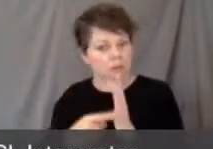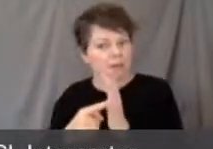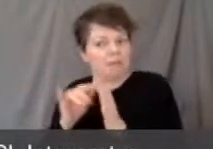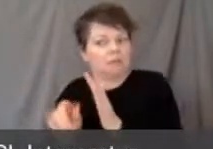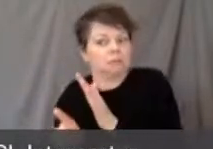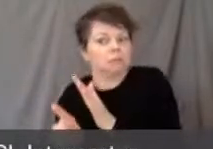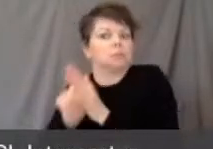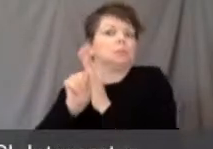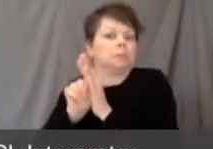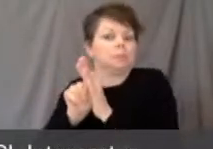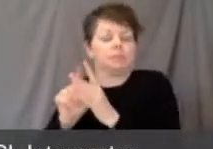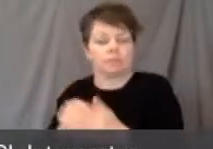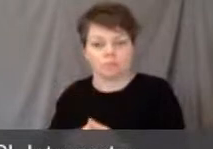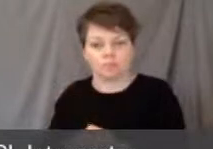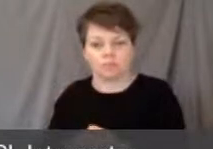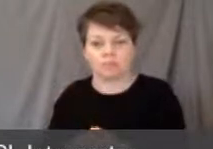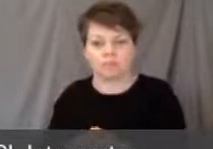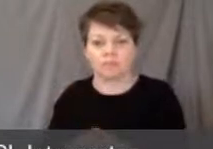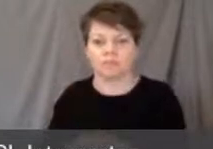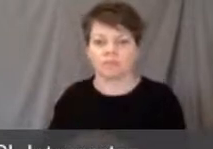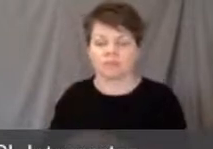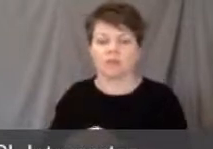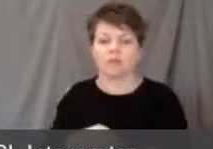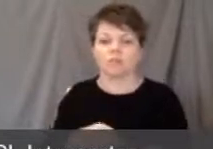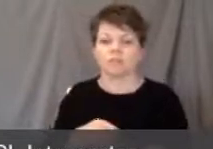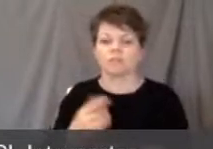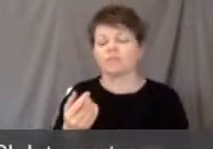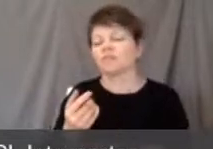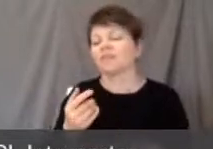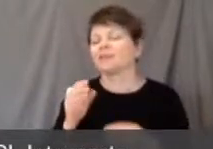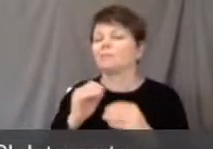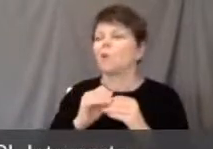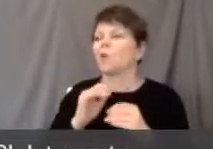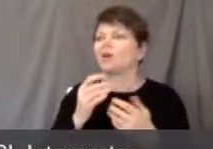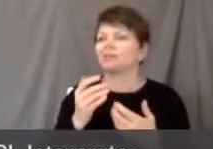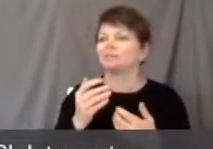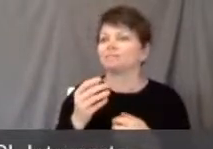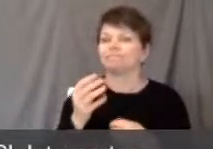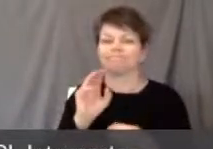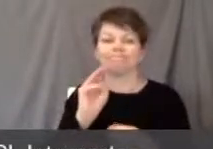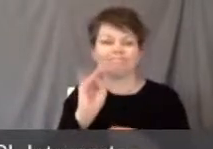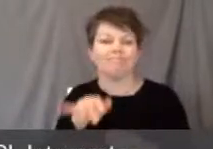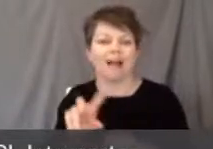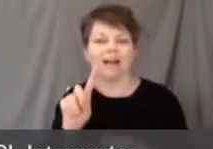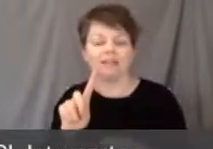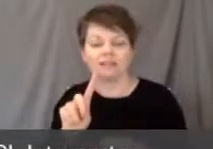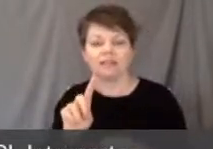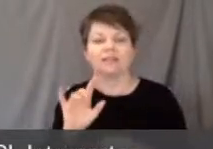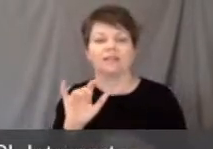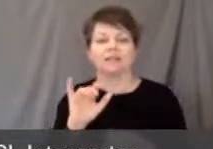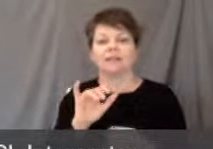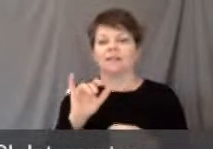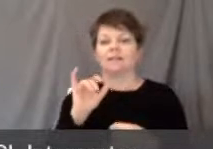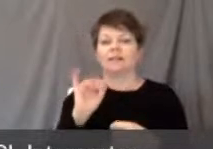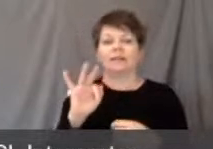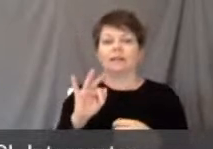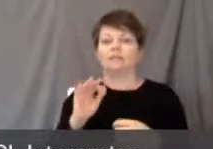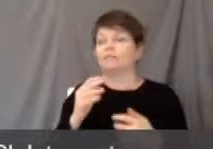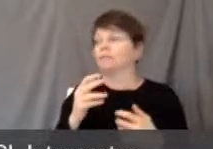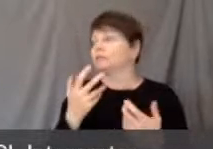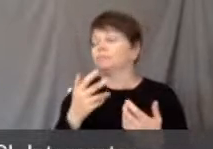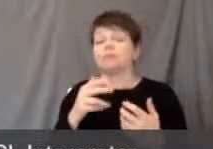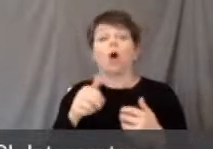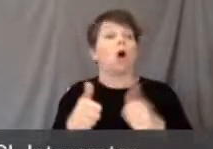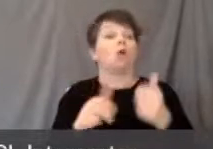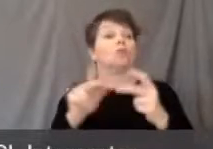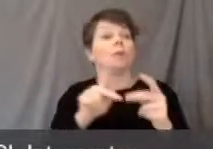Fortunately, it seems to be more mild than in and kind of just if you get myocarditis out there in the community from any virus,